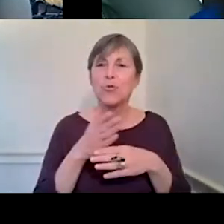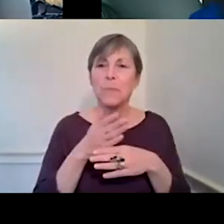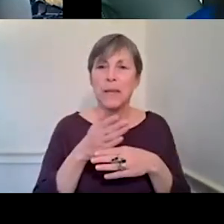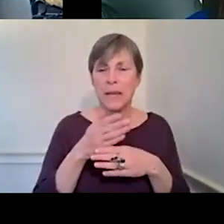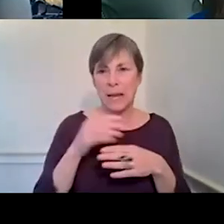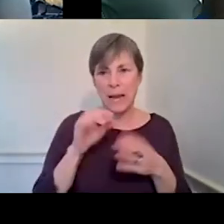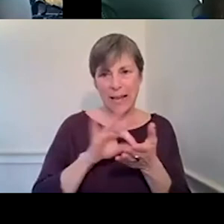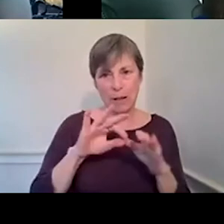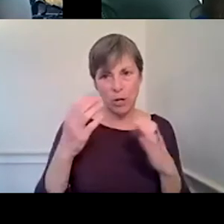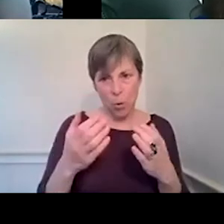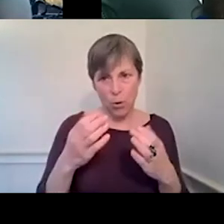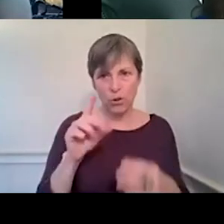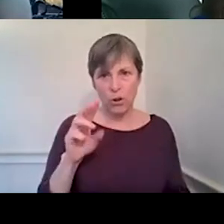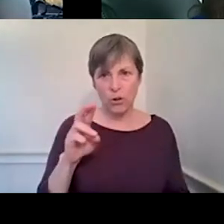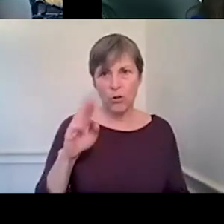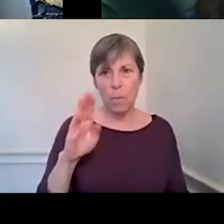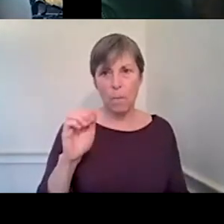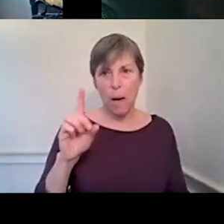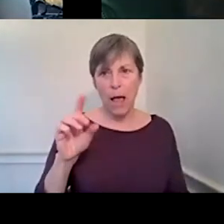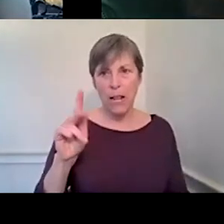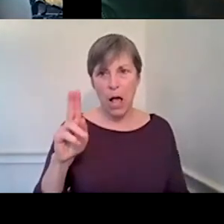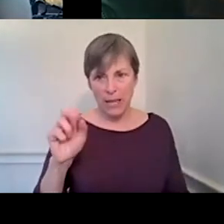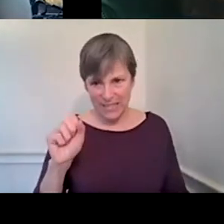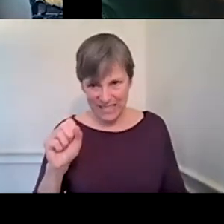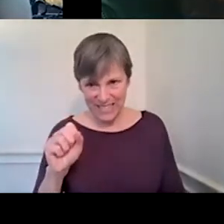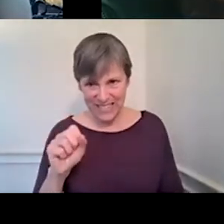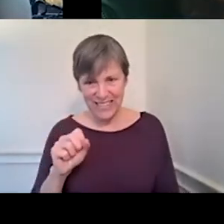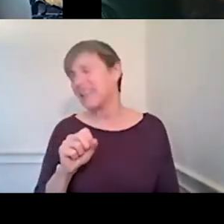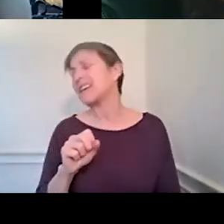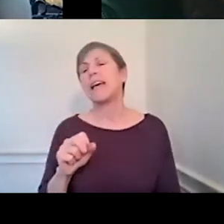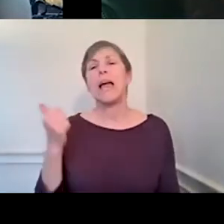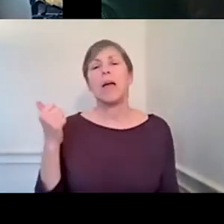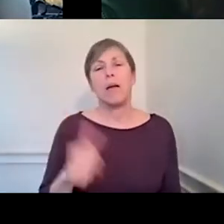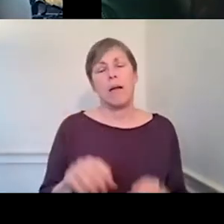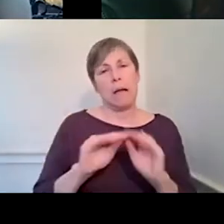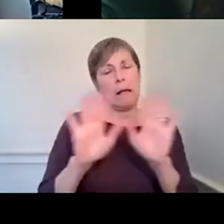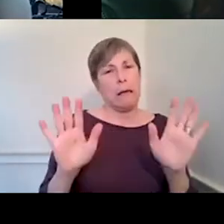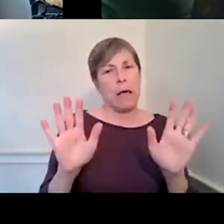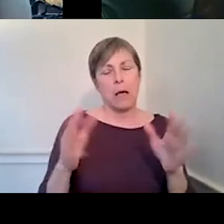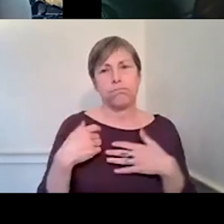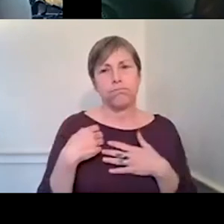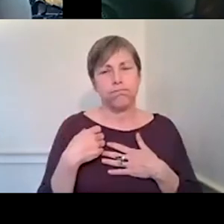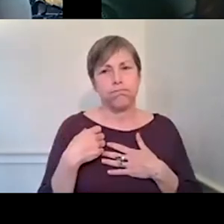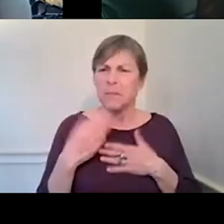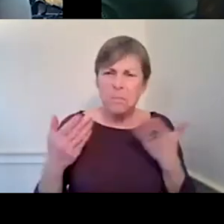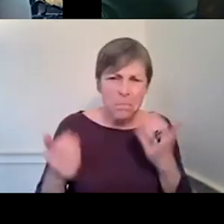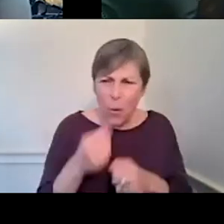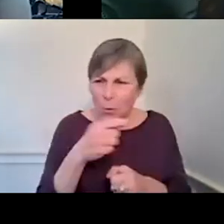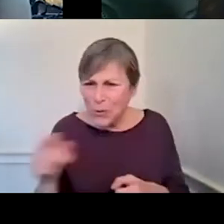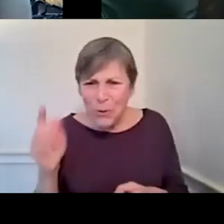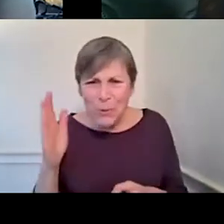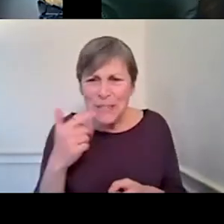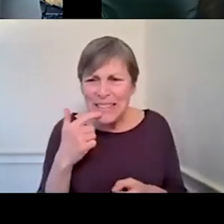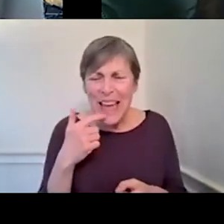course. And that was with Dr. Bud Kearns. I remember obviously accounting, I think most of you would say it's not the